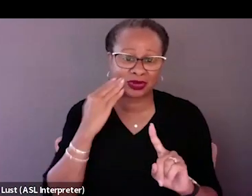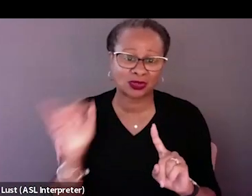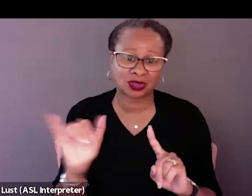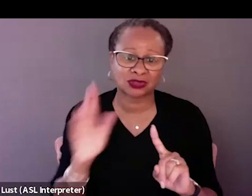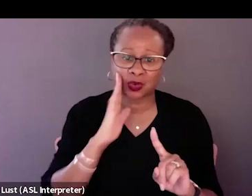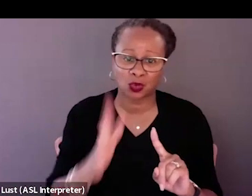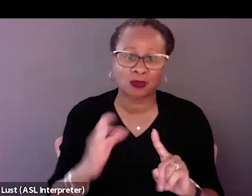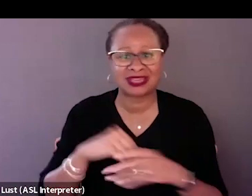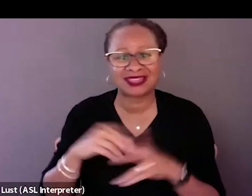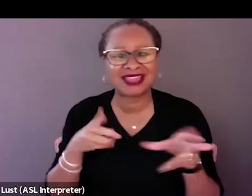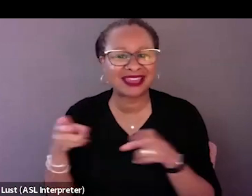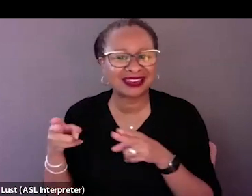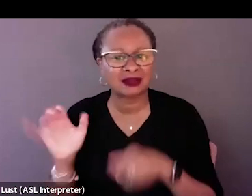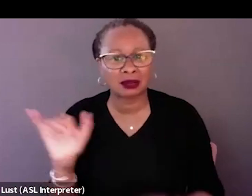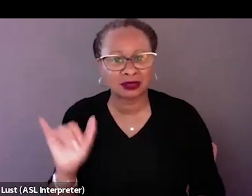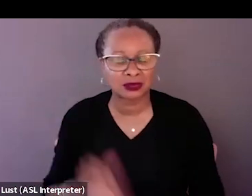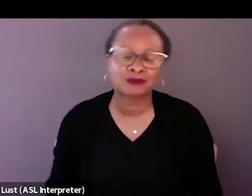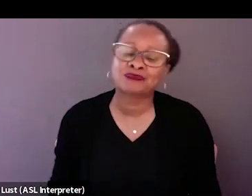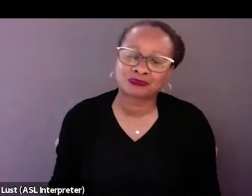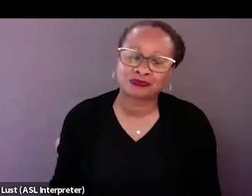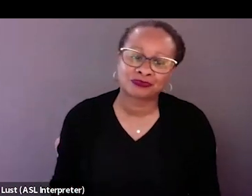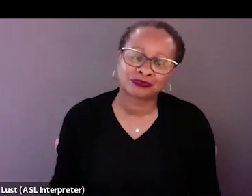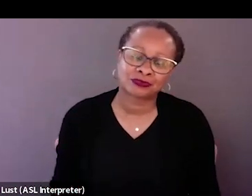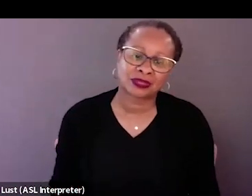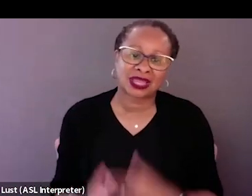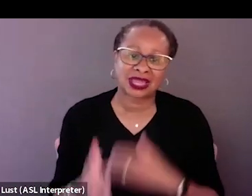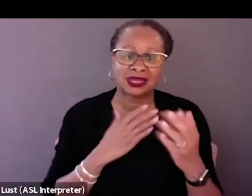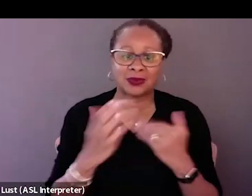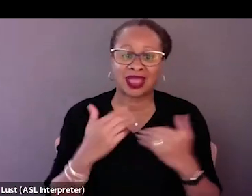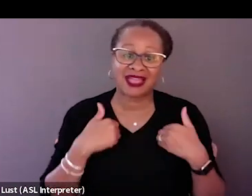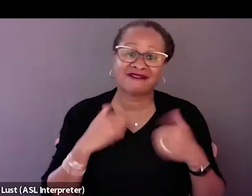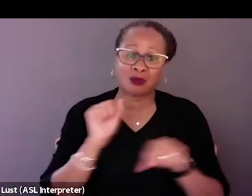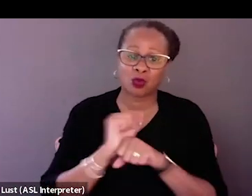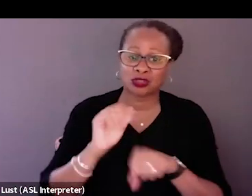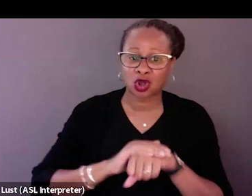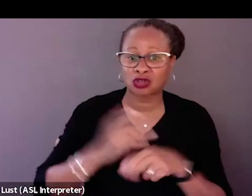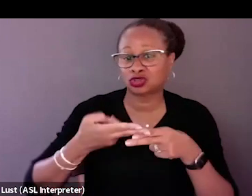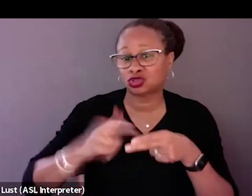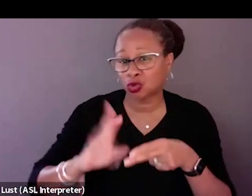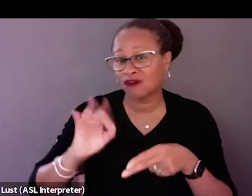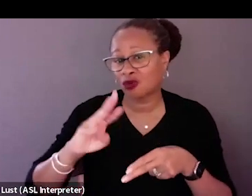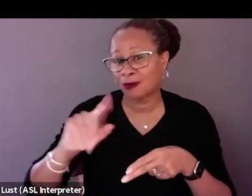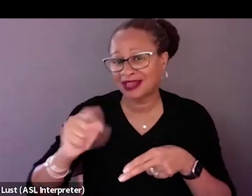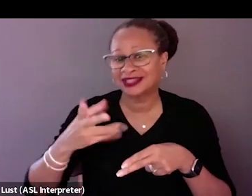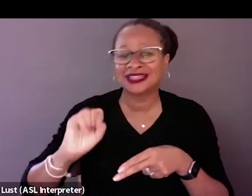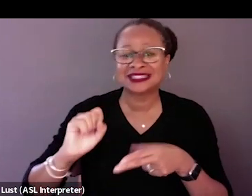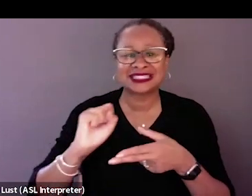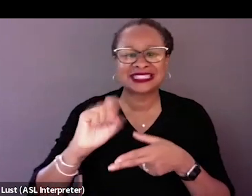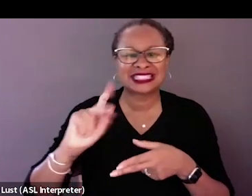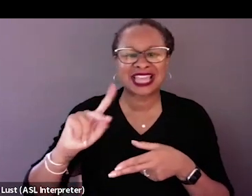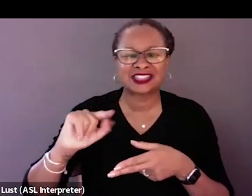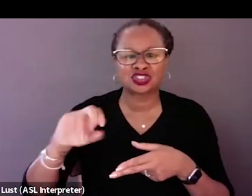going to be in the edit. And anyway, but I mean, I've worked on short format sketch comedy and stuff for a really long time